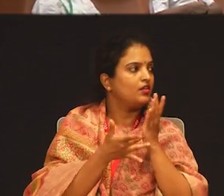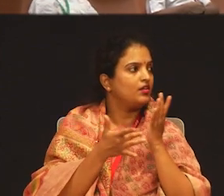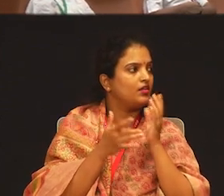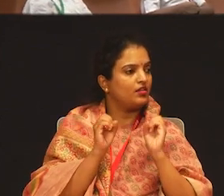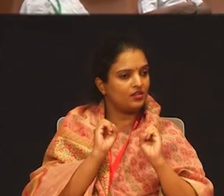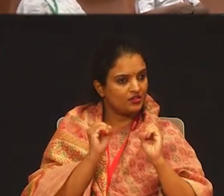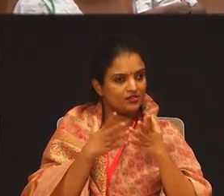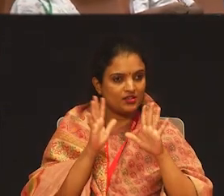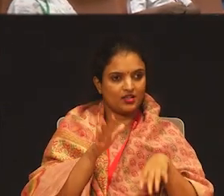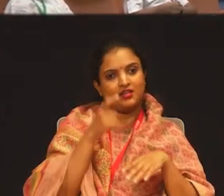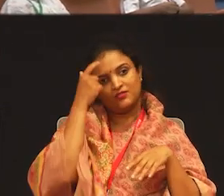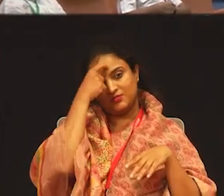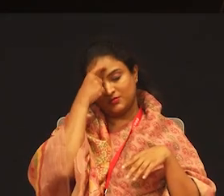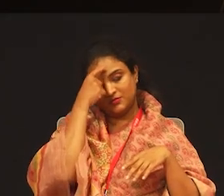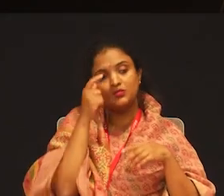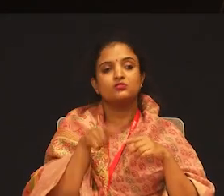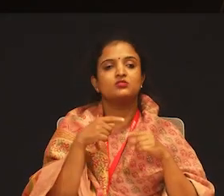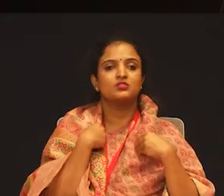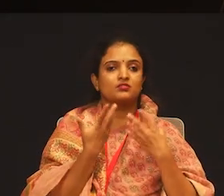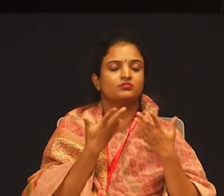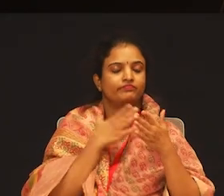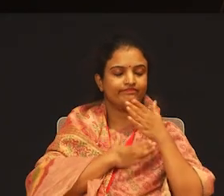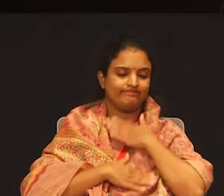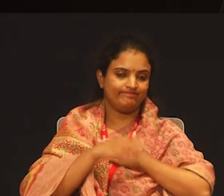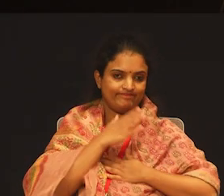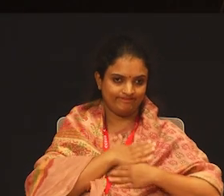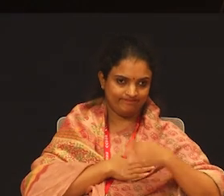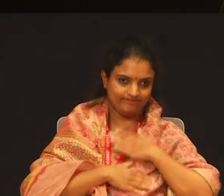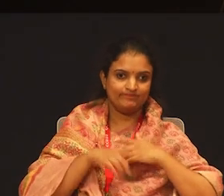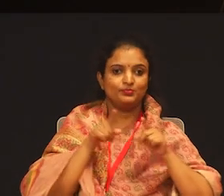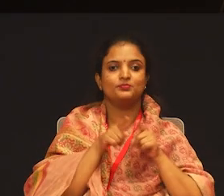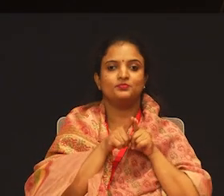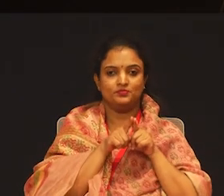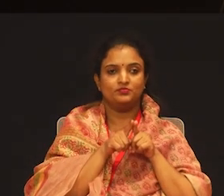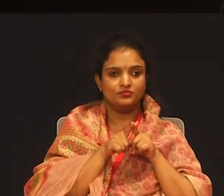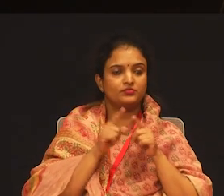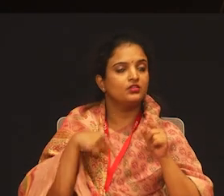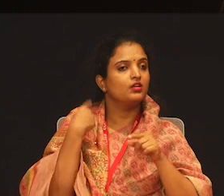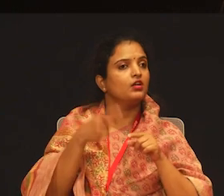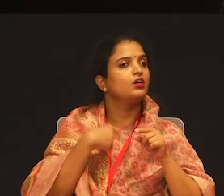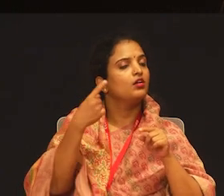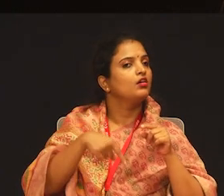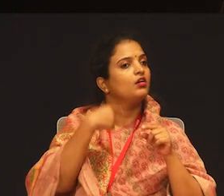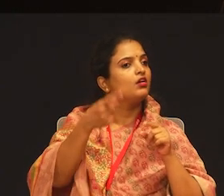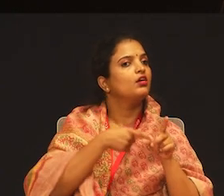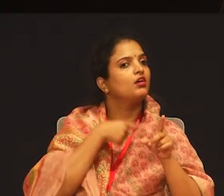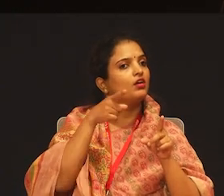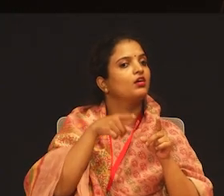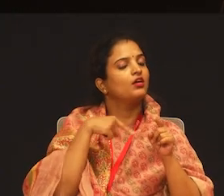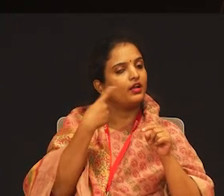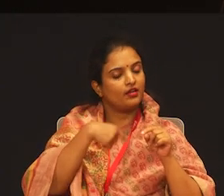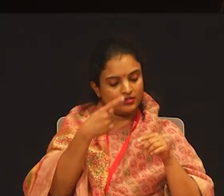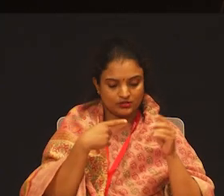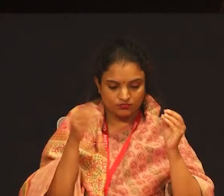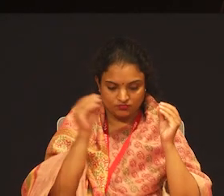glitches arises. So we need a lot of patience while working with PRASHAST, and every day the team is learning, both the theoretical